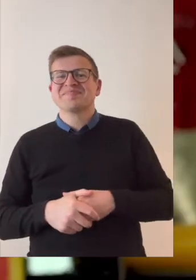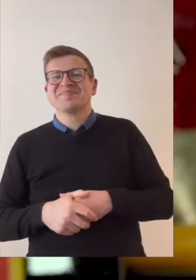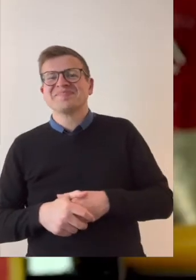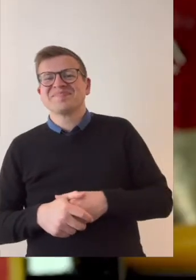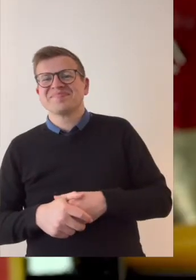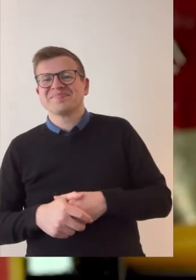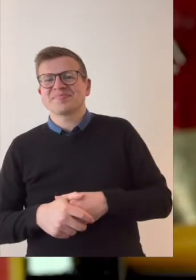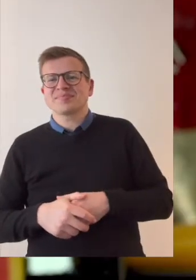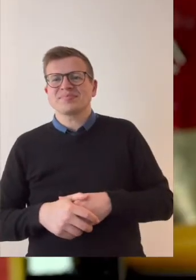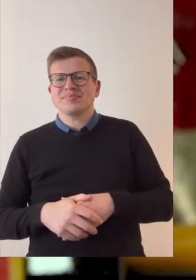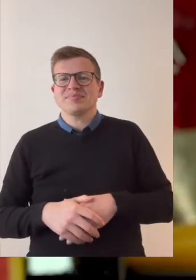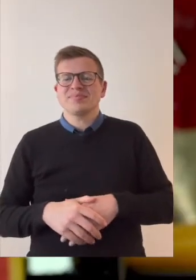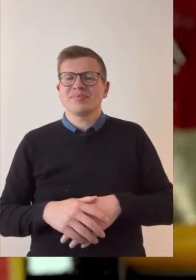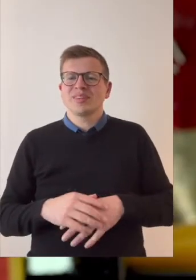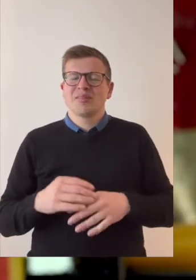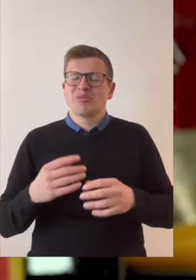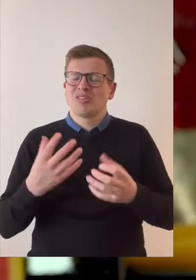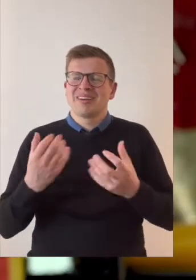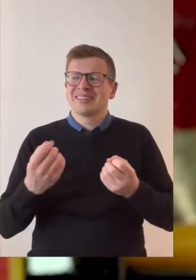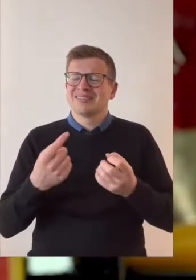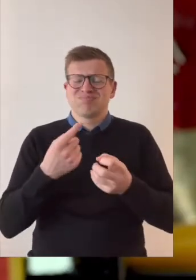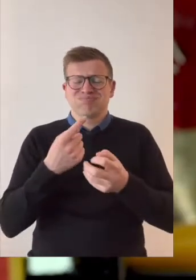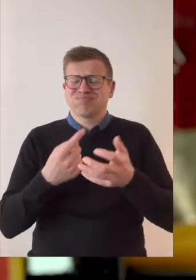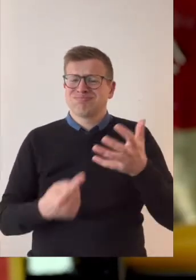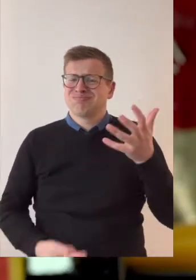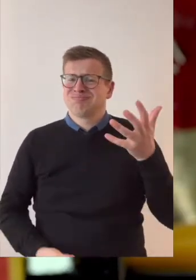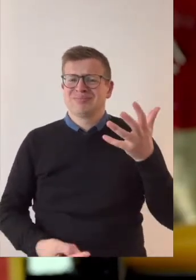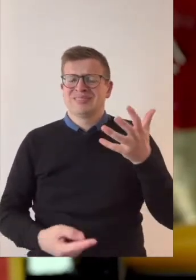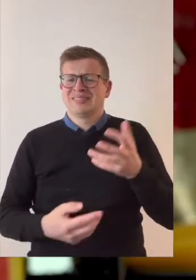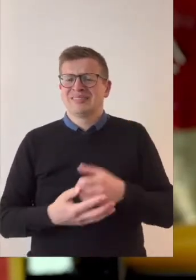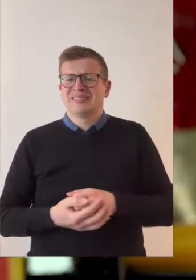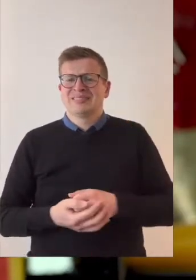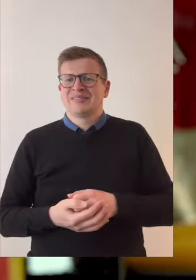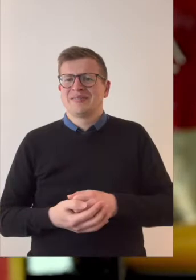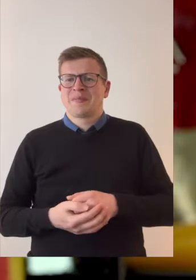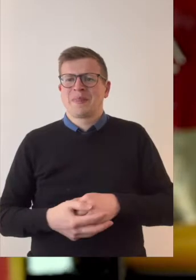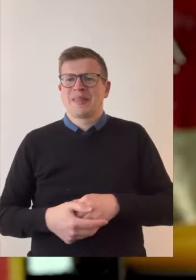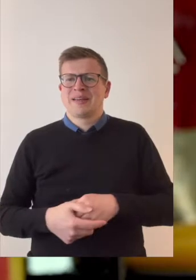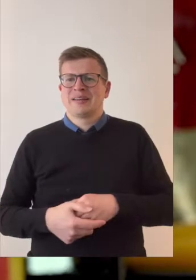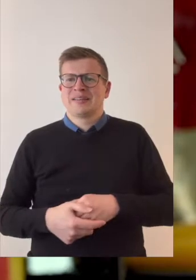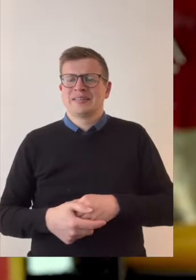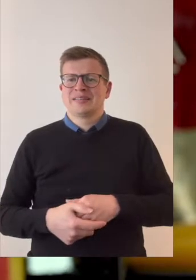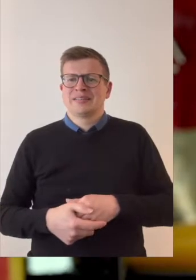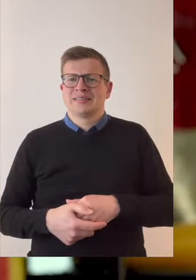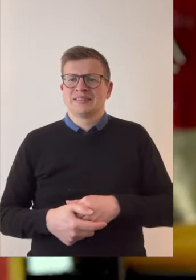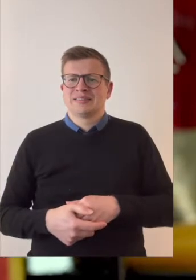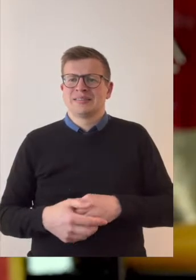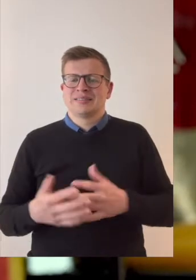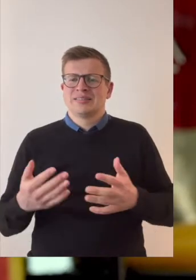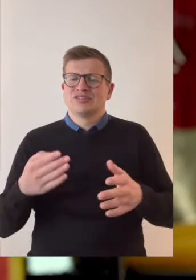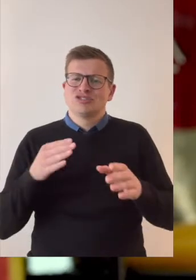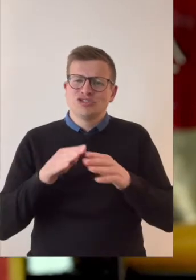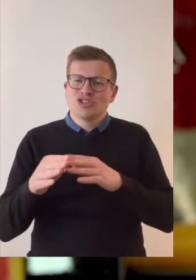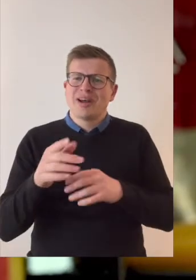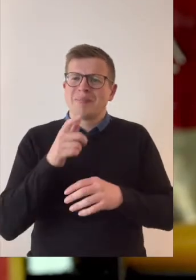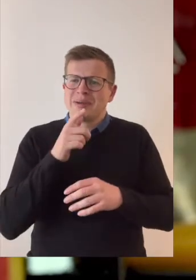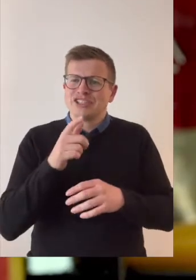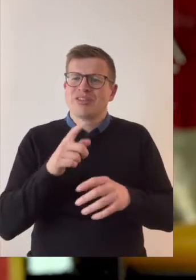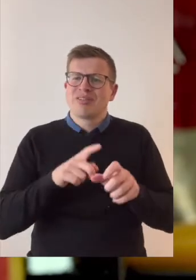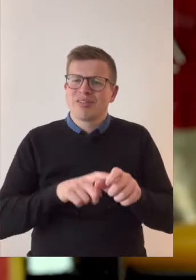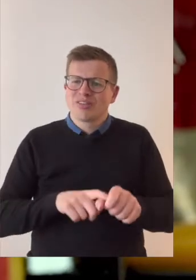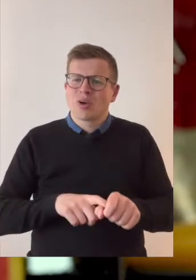And but I've had they're just too numerous to even try and mention, you